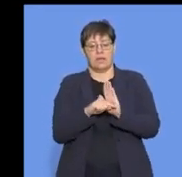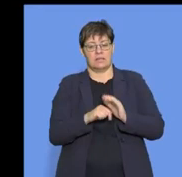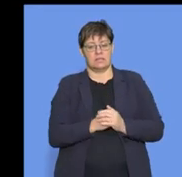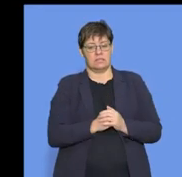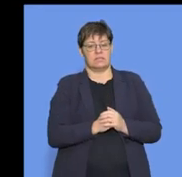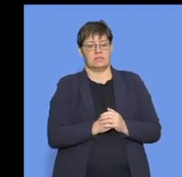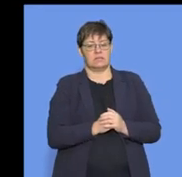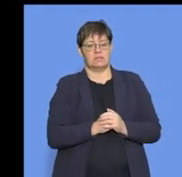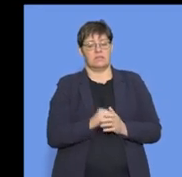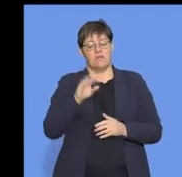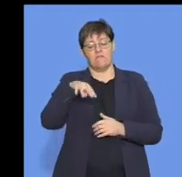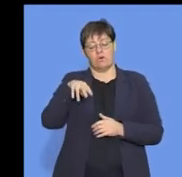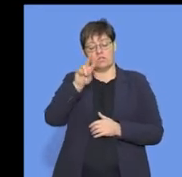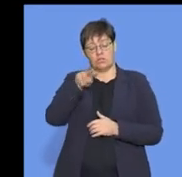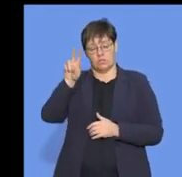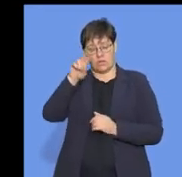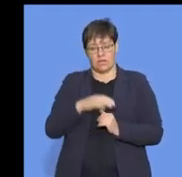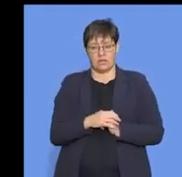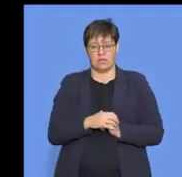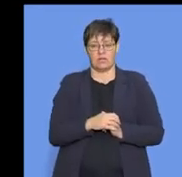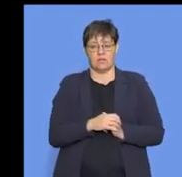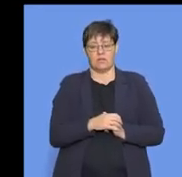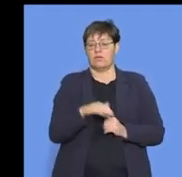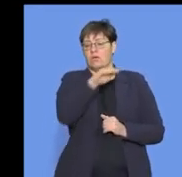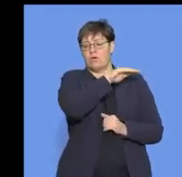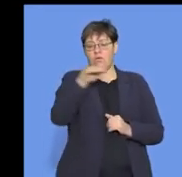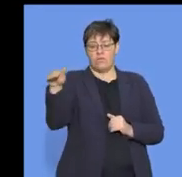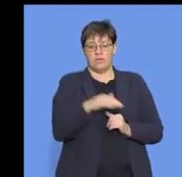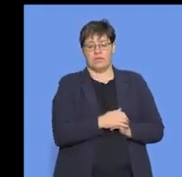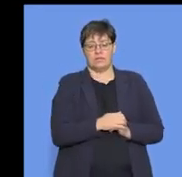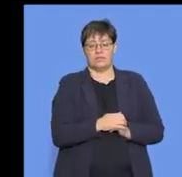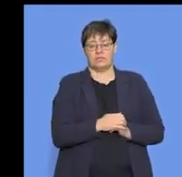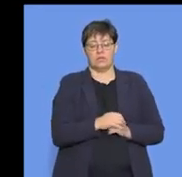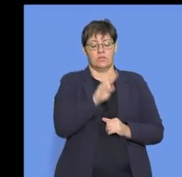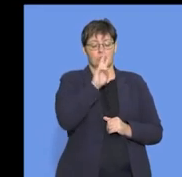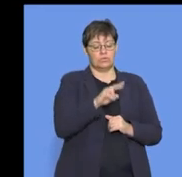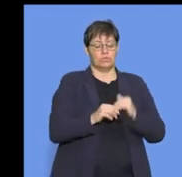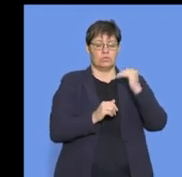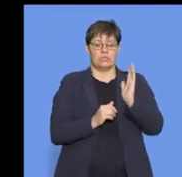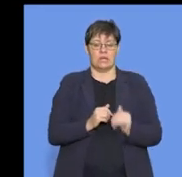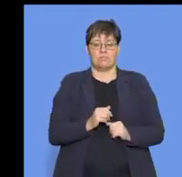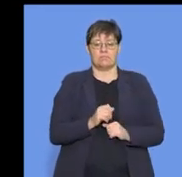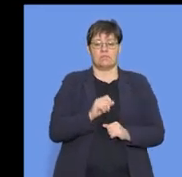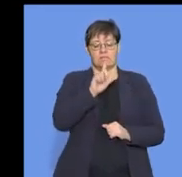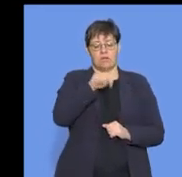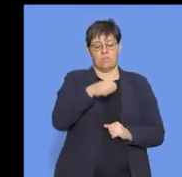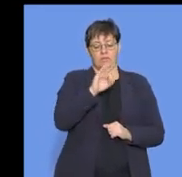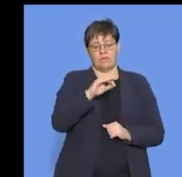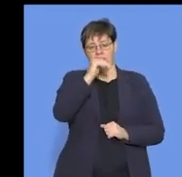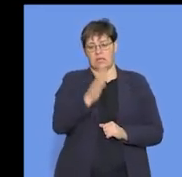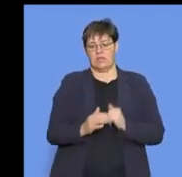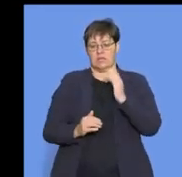10 squared minus 14 squared, and all of this